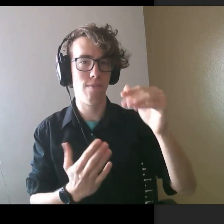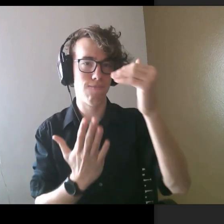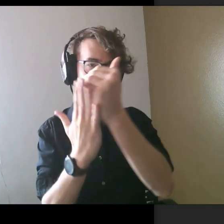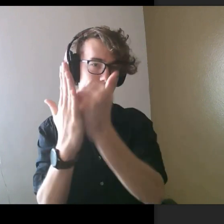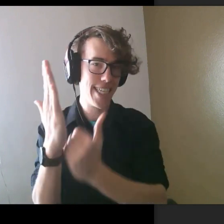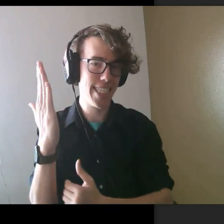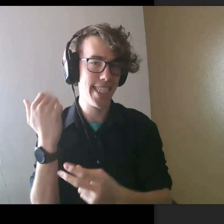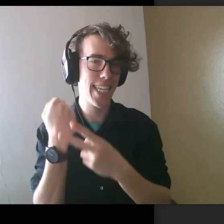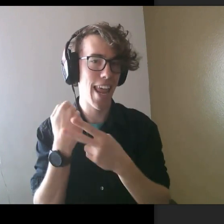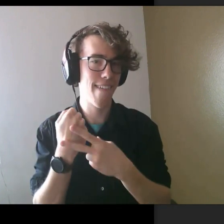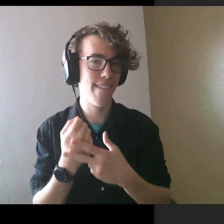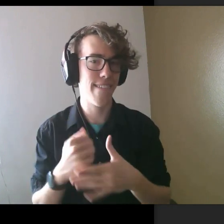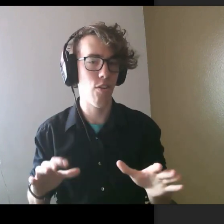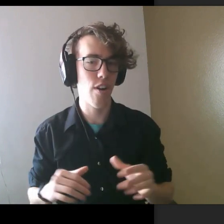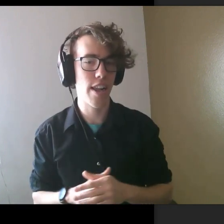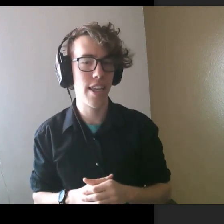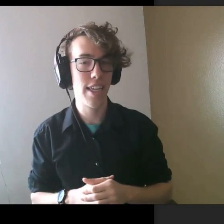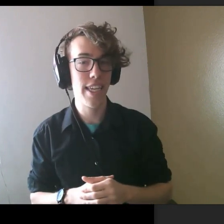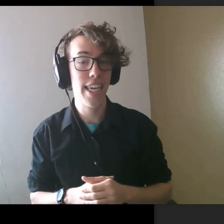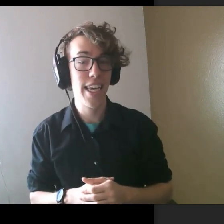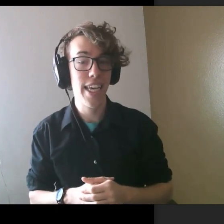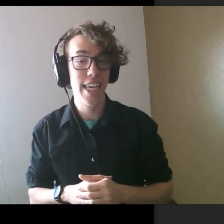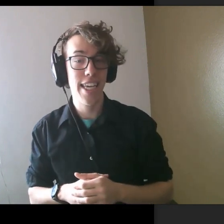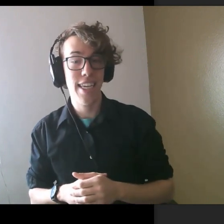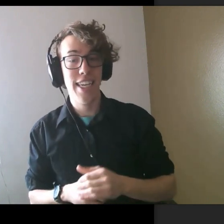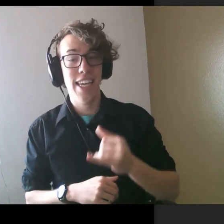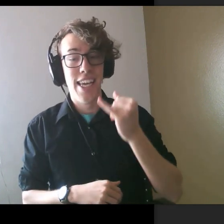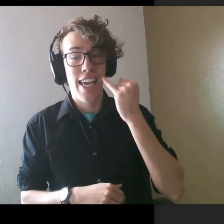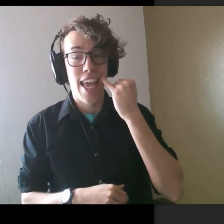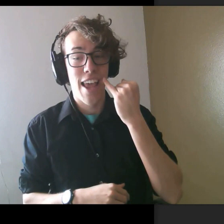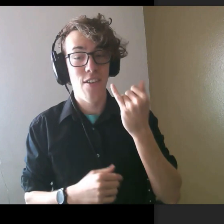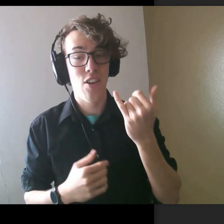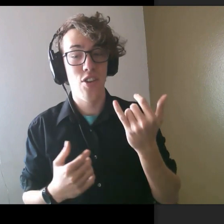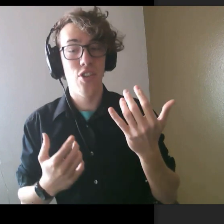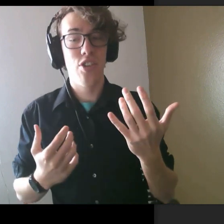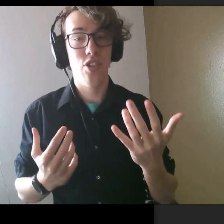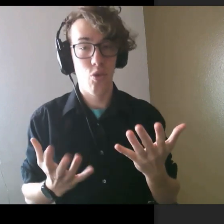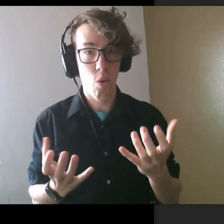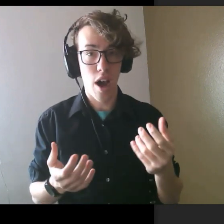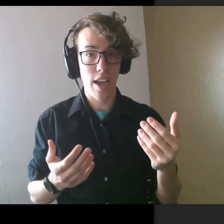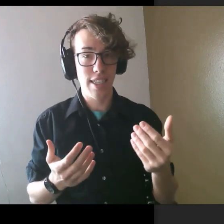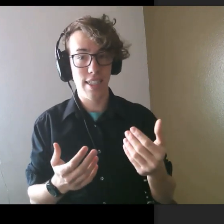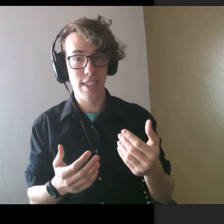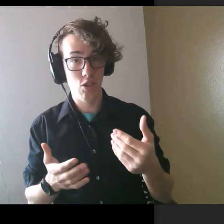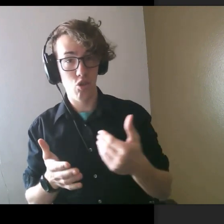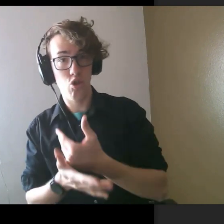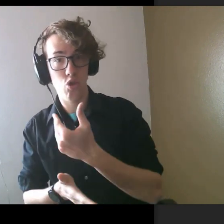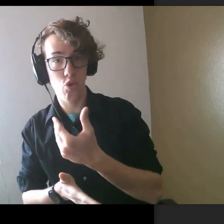photo, then before you do this, click down here and say copy photo.